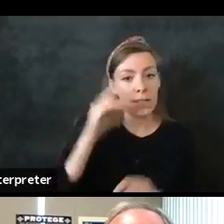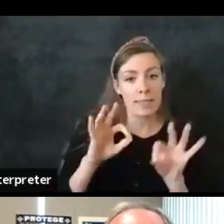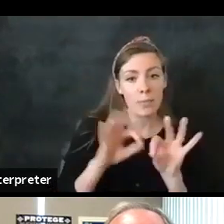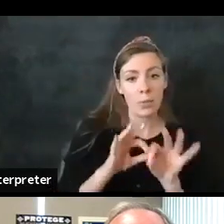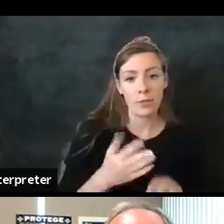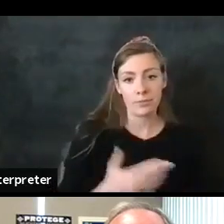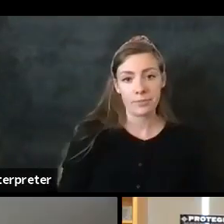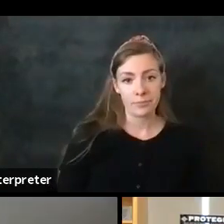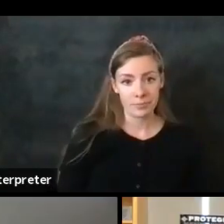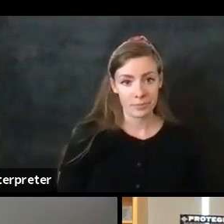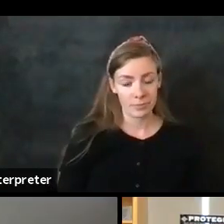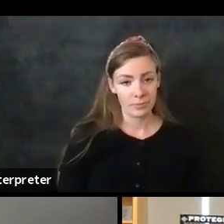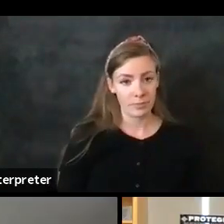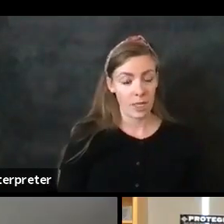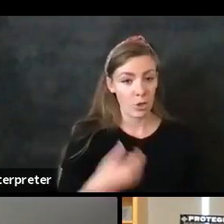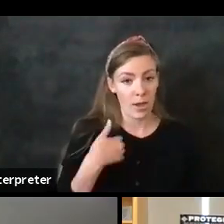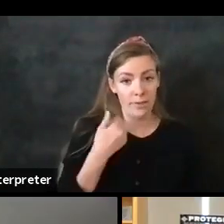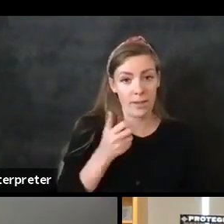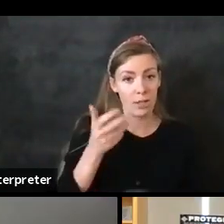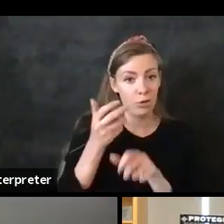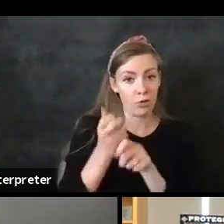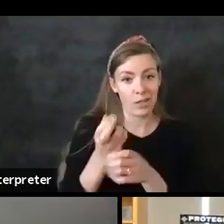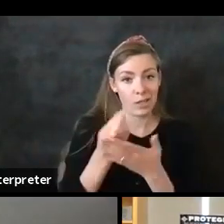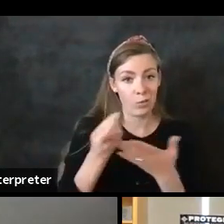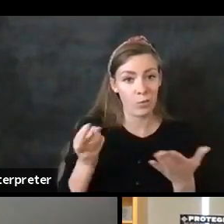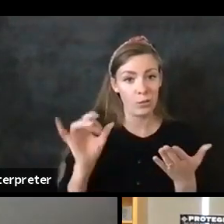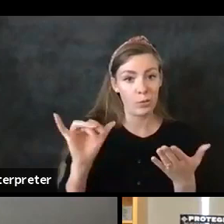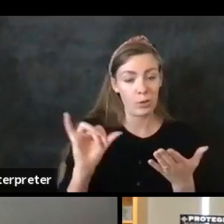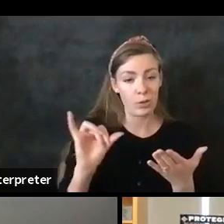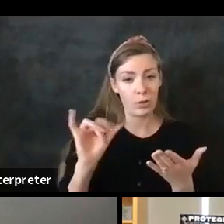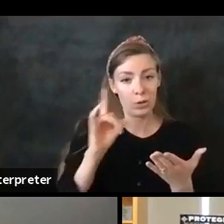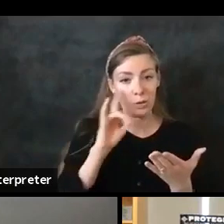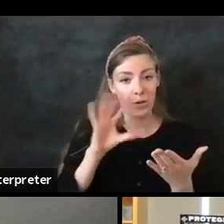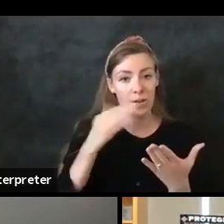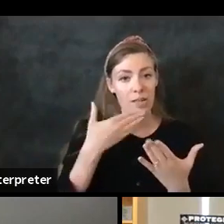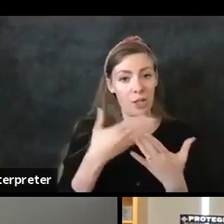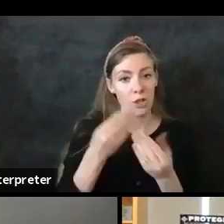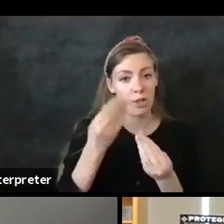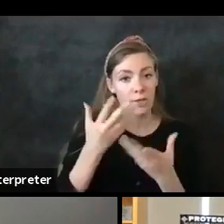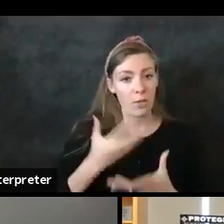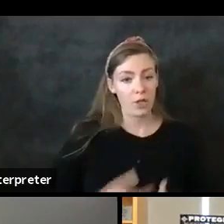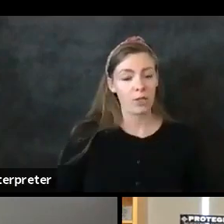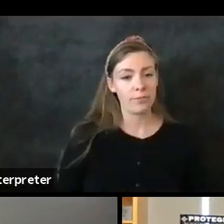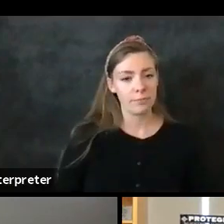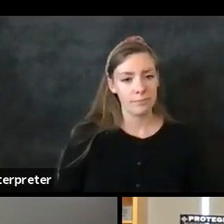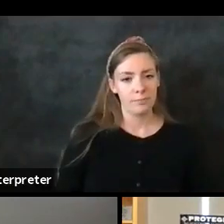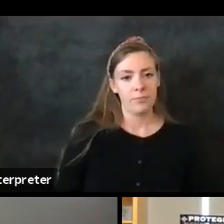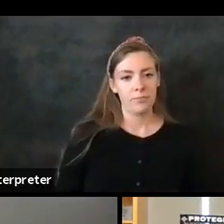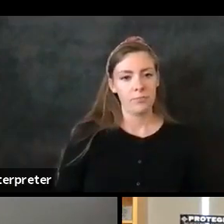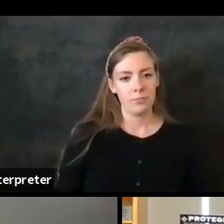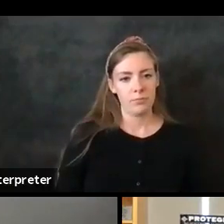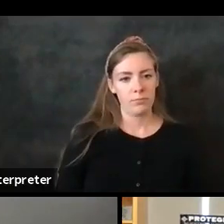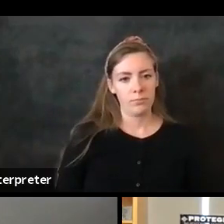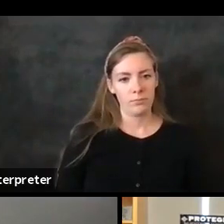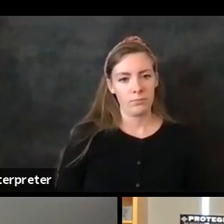trusted resources they can rely on for finding good information about the safety of vaccines?